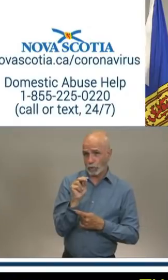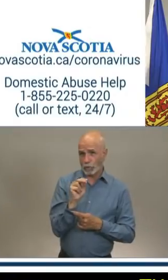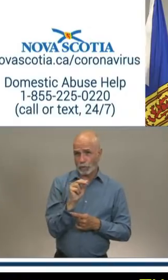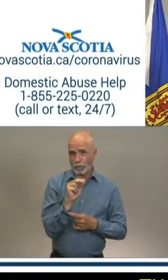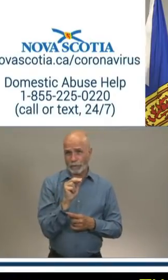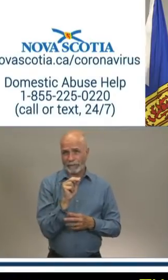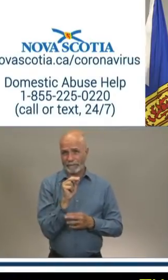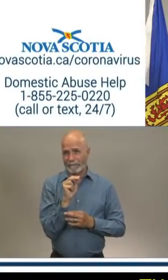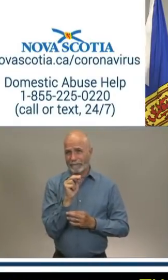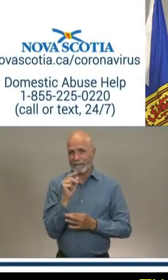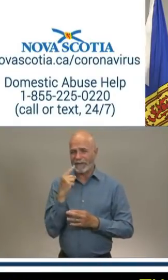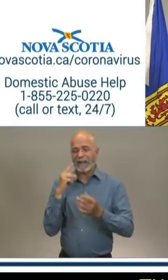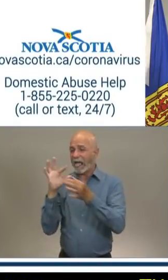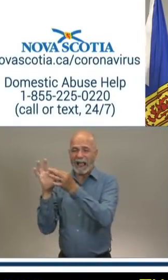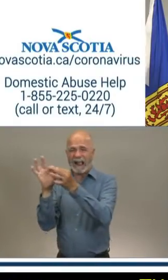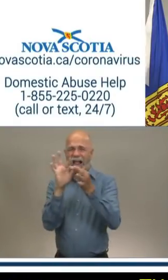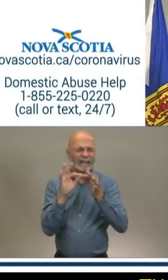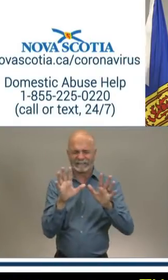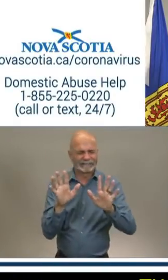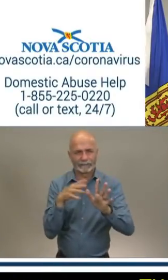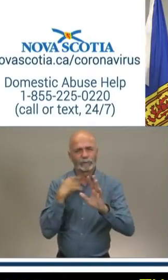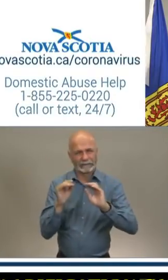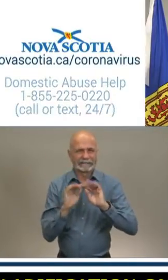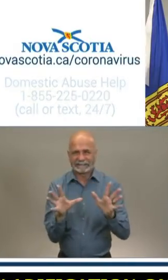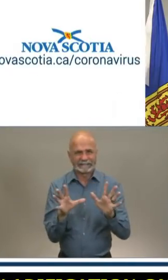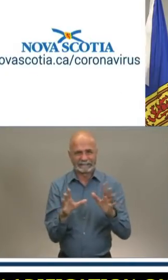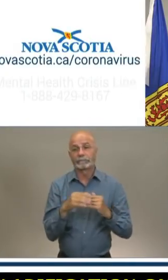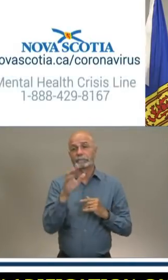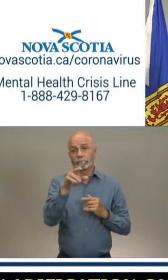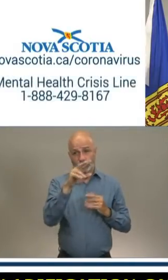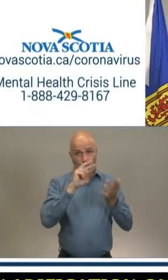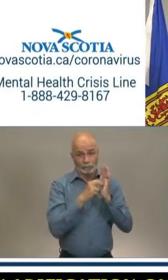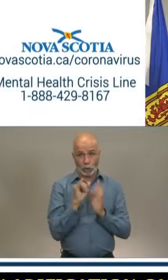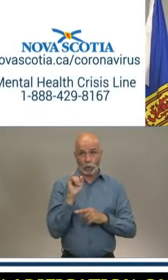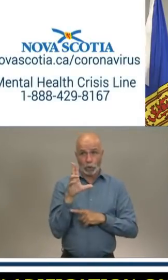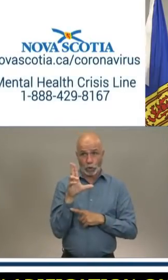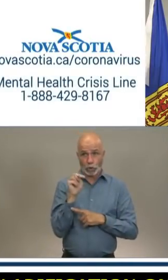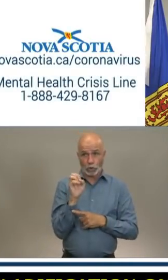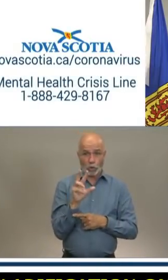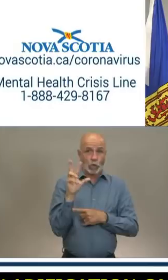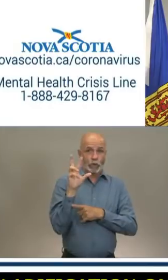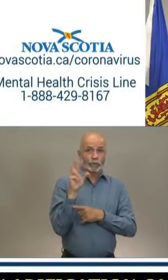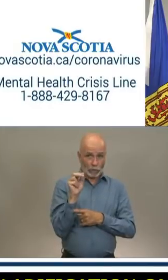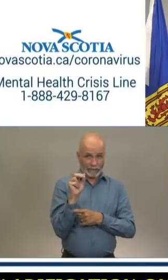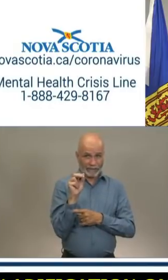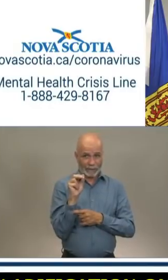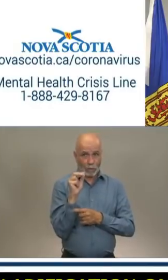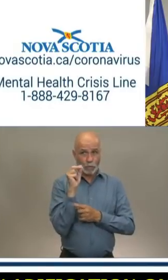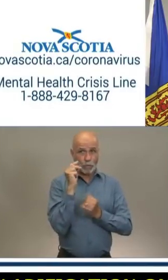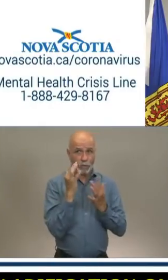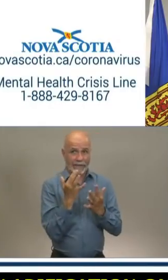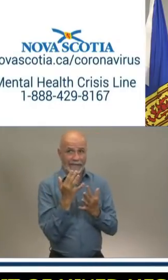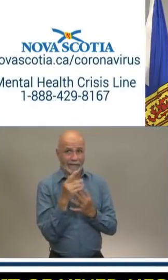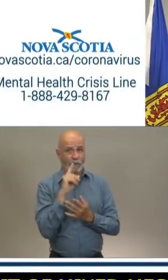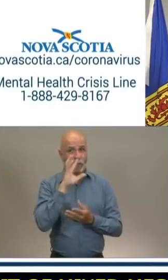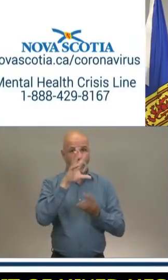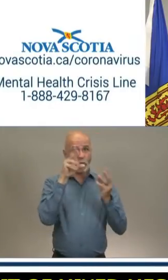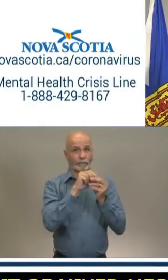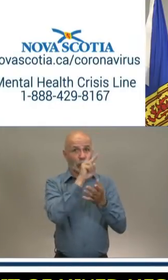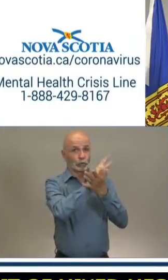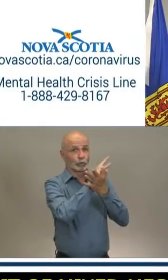messaging. You're saying that we're waiting till the 30th because that'll be 2 full weeks since New Brunswick opened, which makes